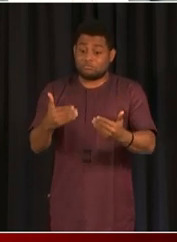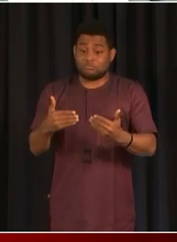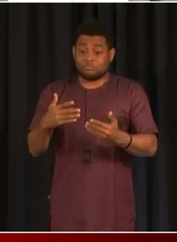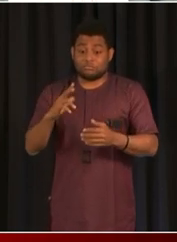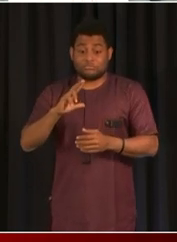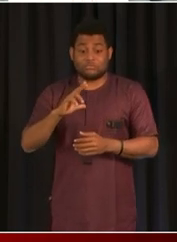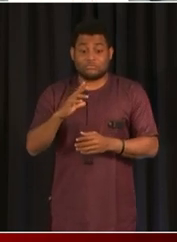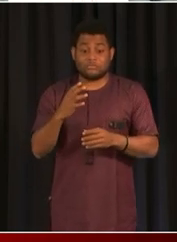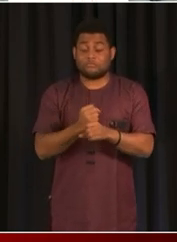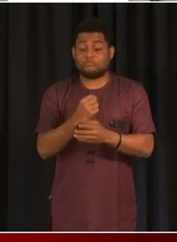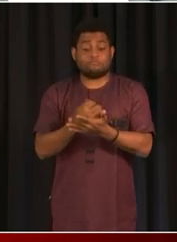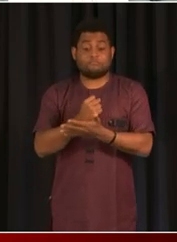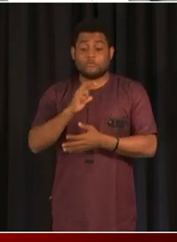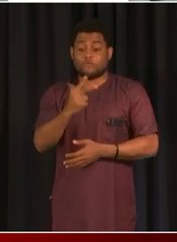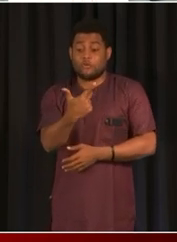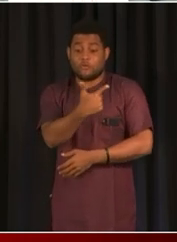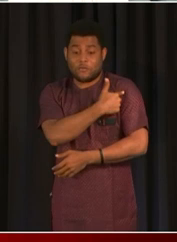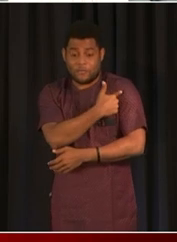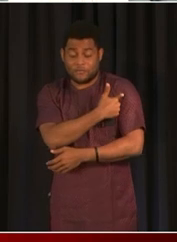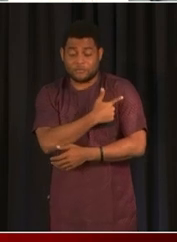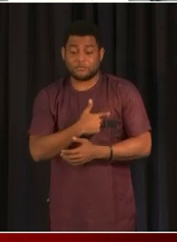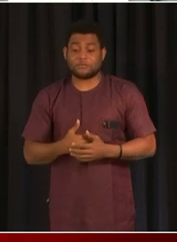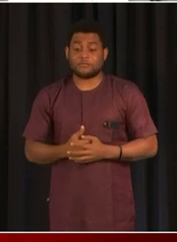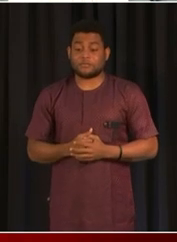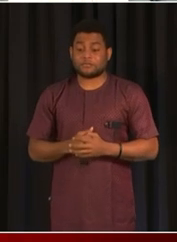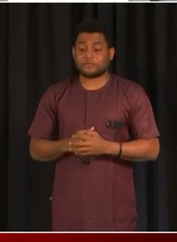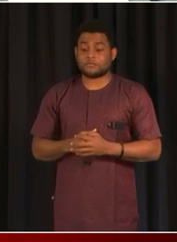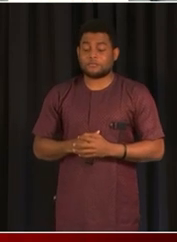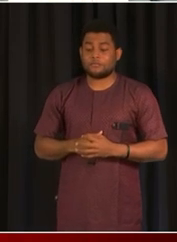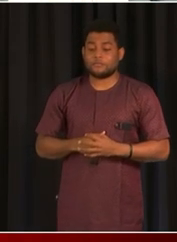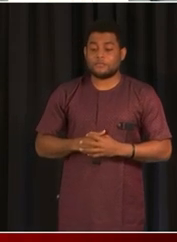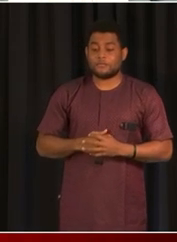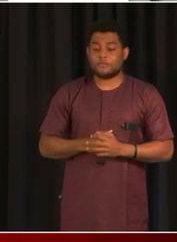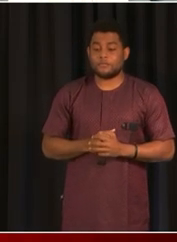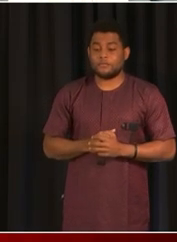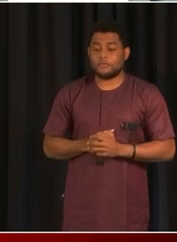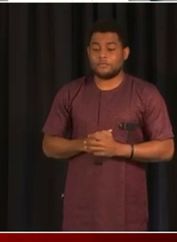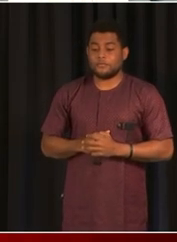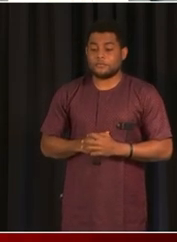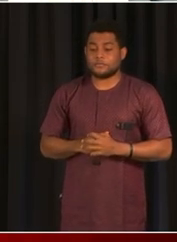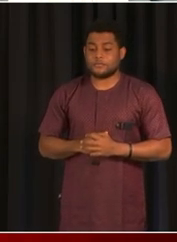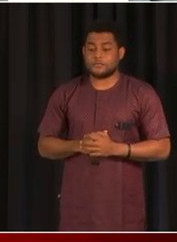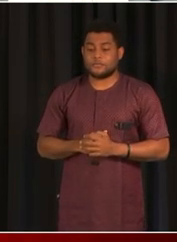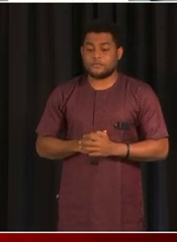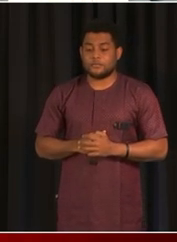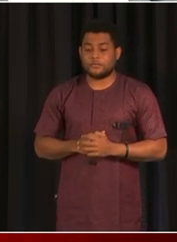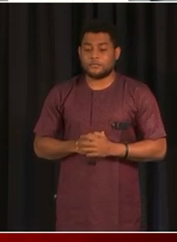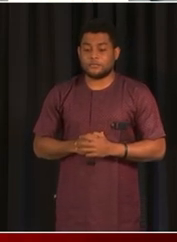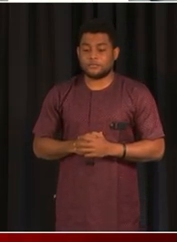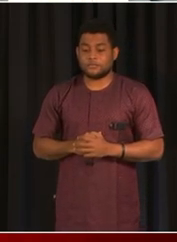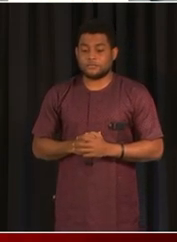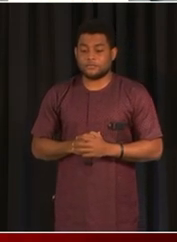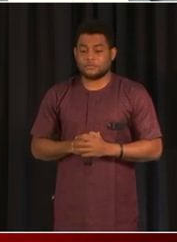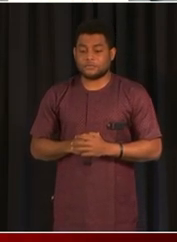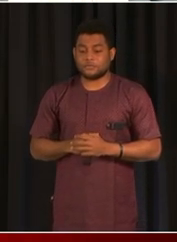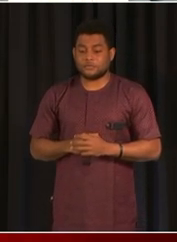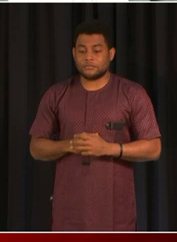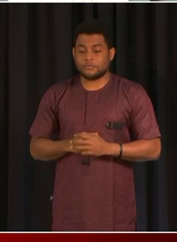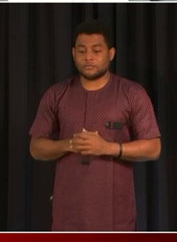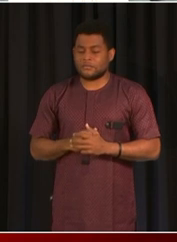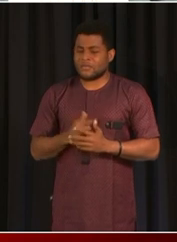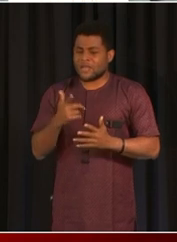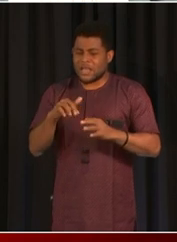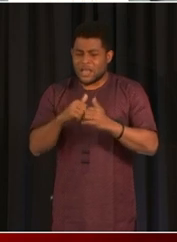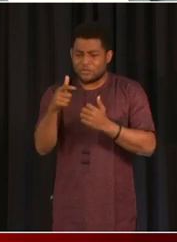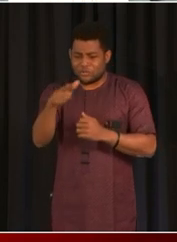can, presented to healthcare providers, presented to pharmacies to receive a third dose. And we know that because of